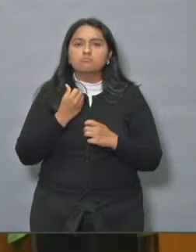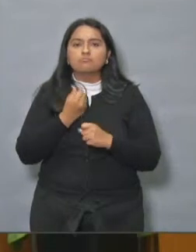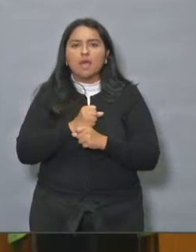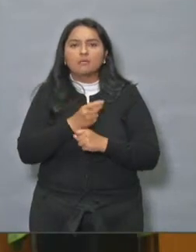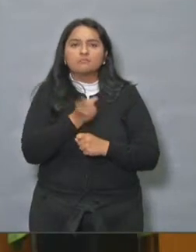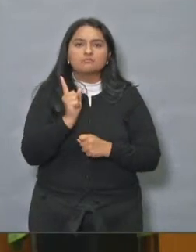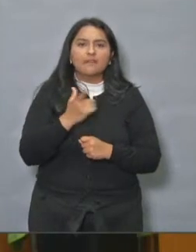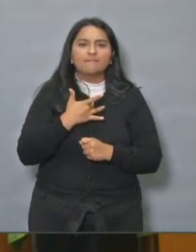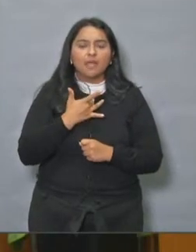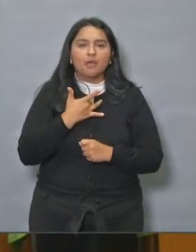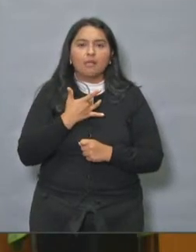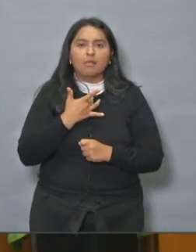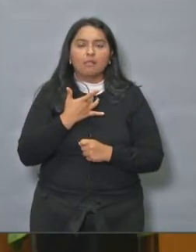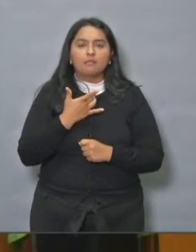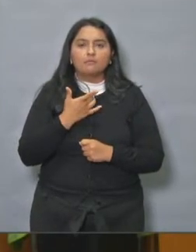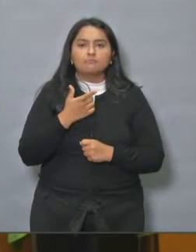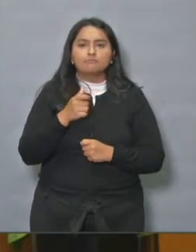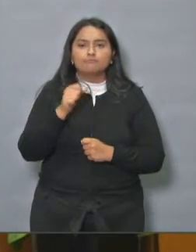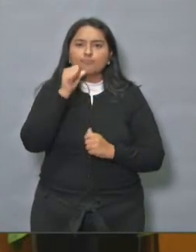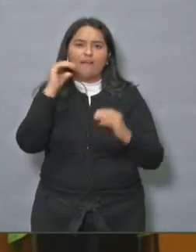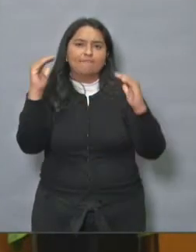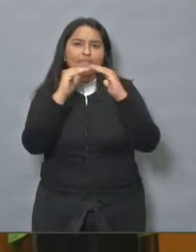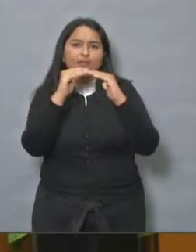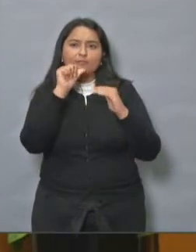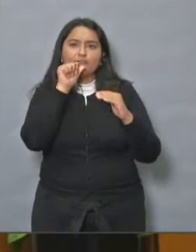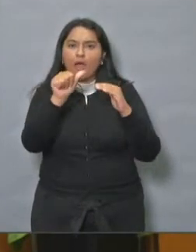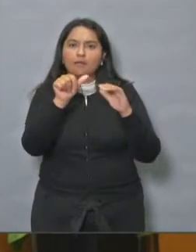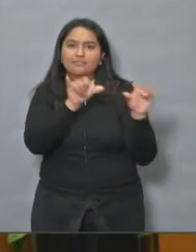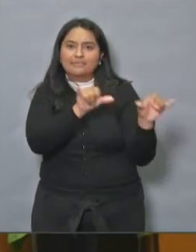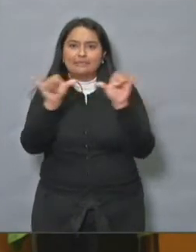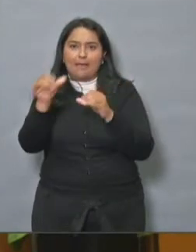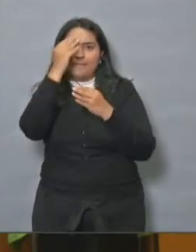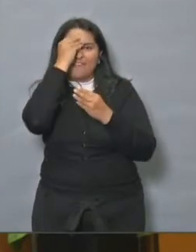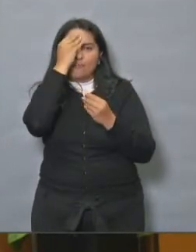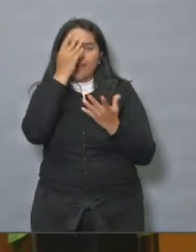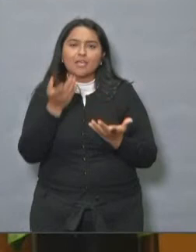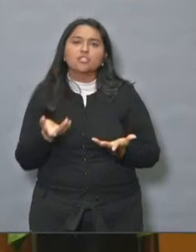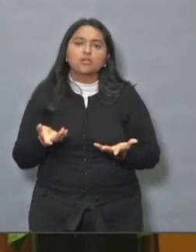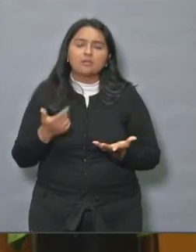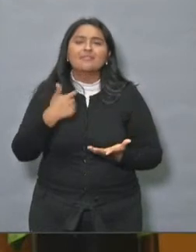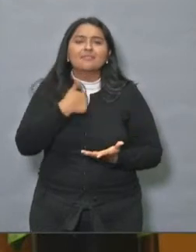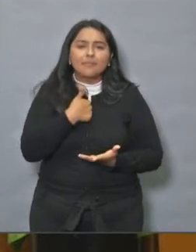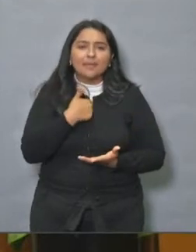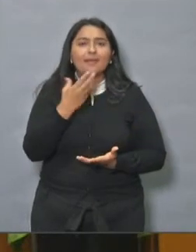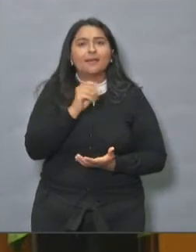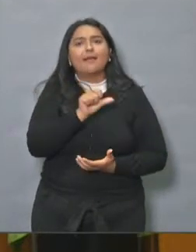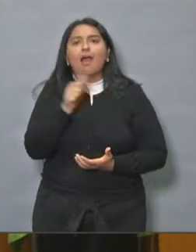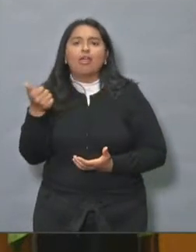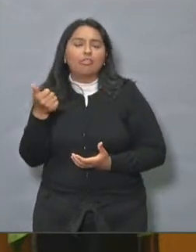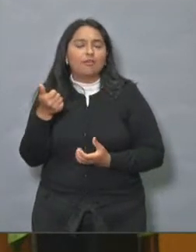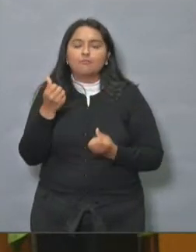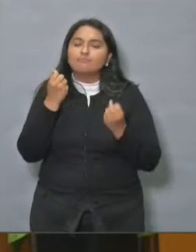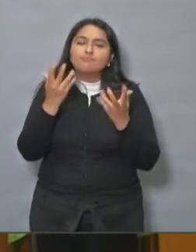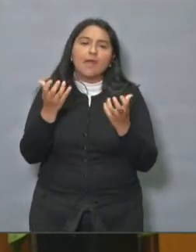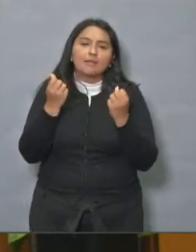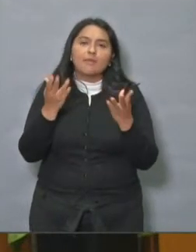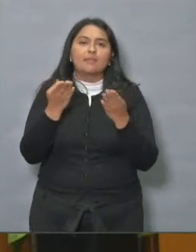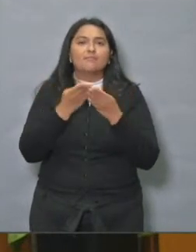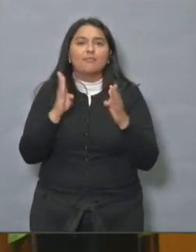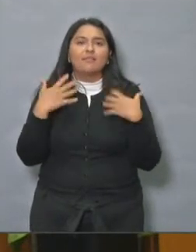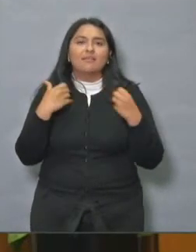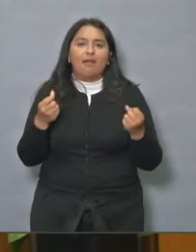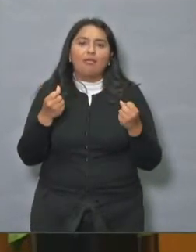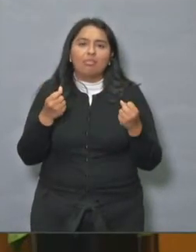I wasn't giving everybody access to the same information. I, like hundreds of other public health officials across